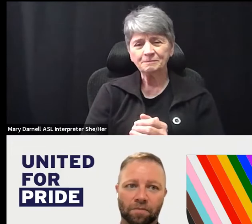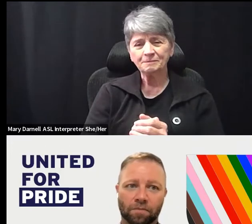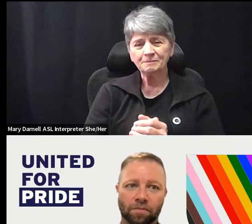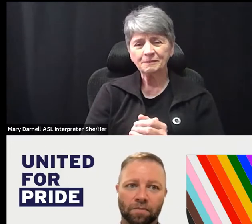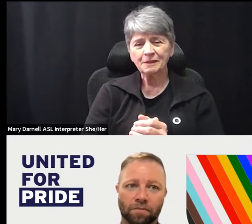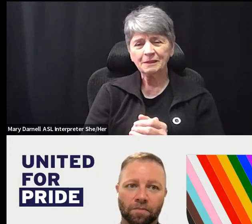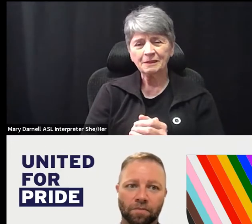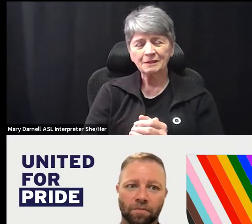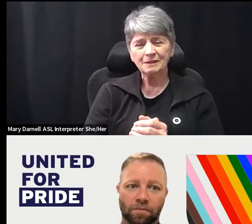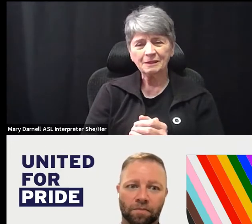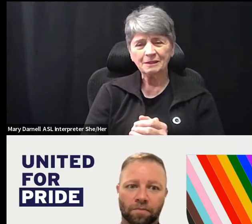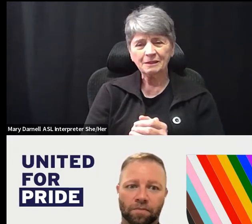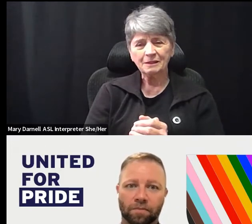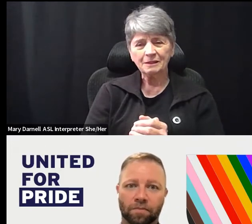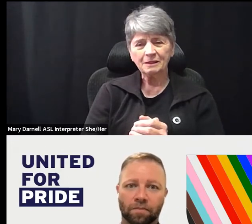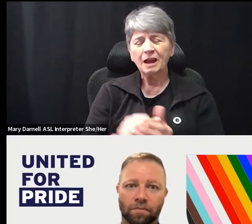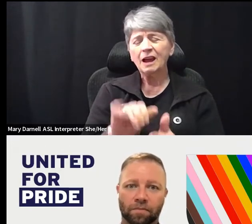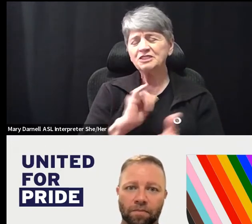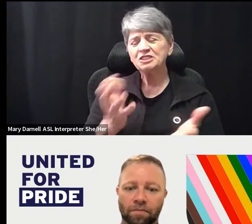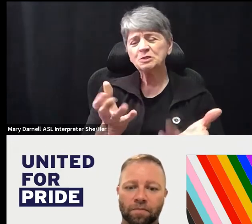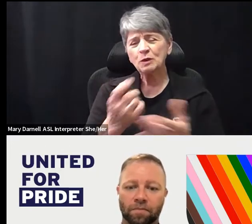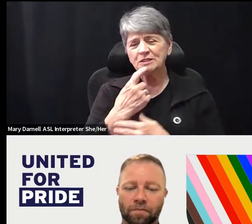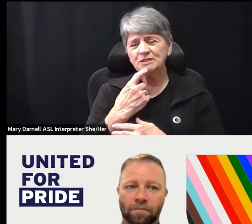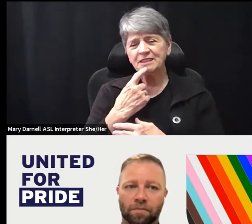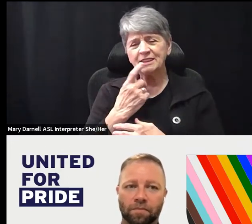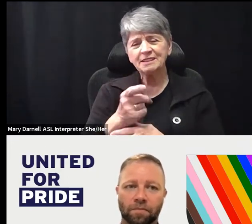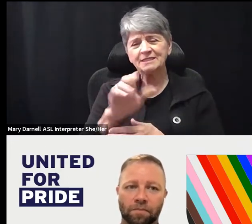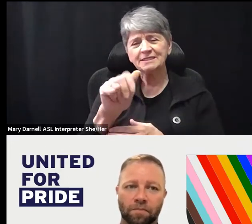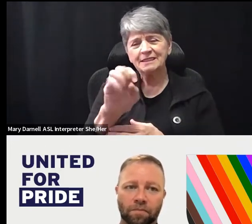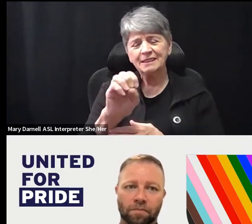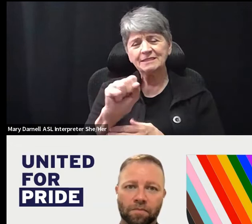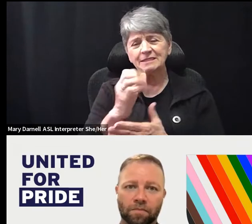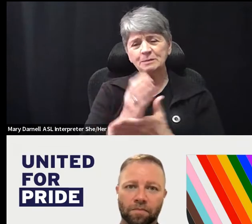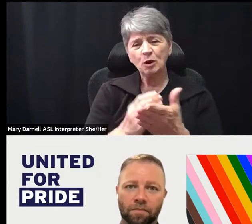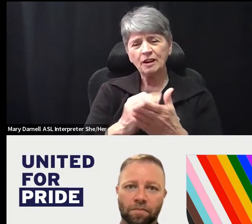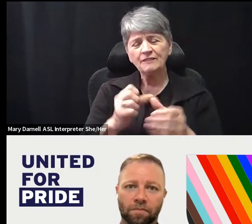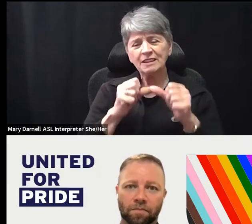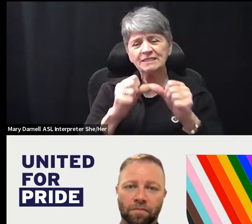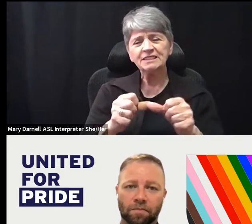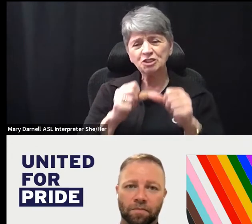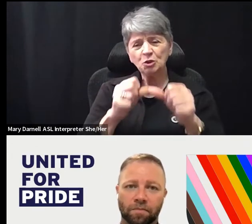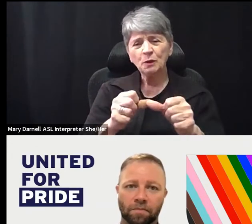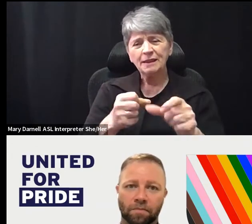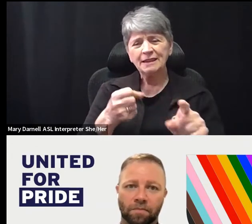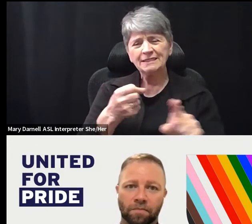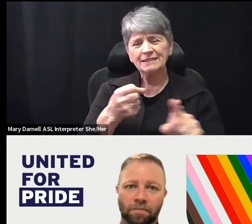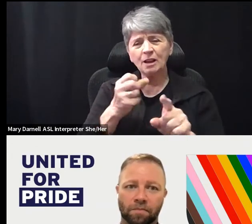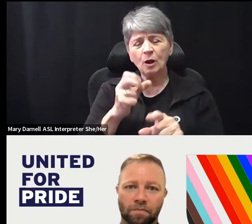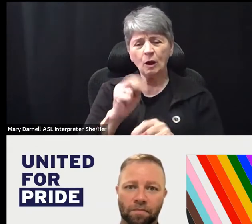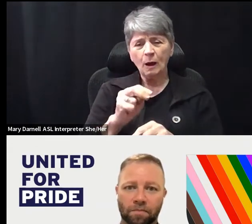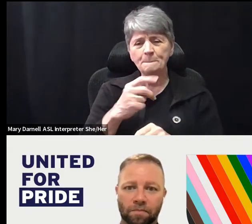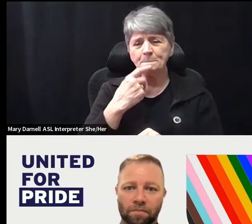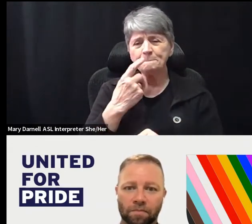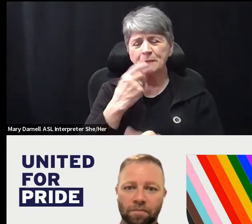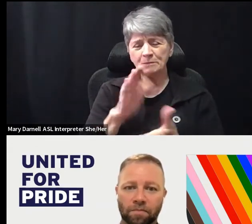my last thought, I just want to point out that this case is part of an ongoing attack on public schools. Anti-public school forces are creating